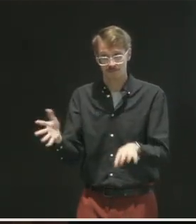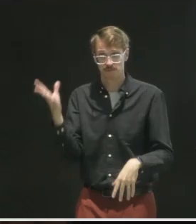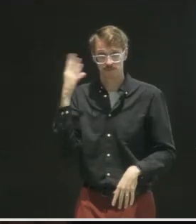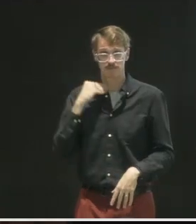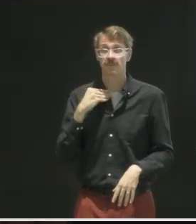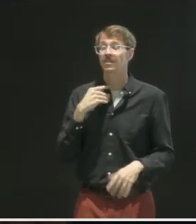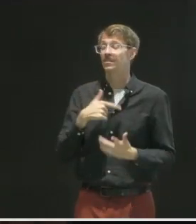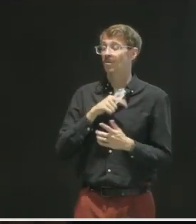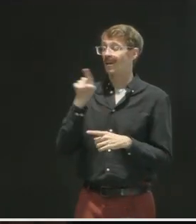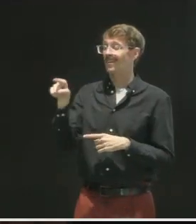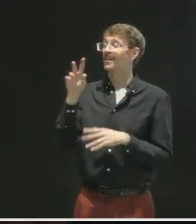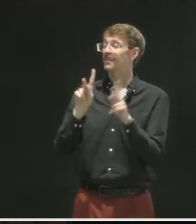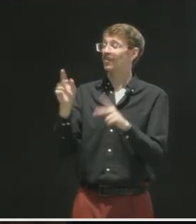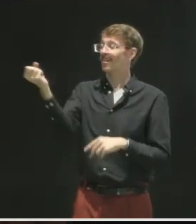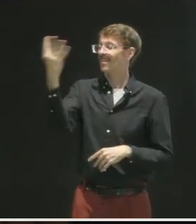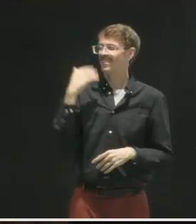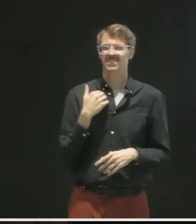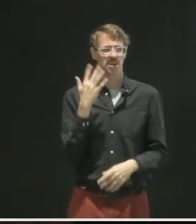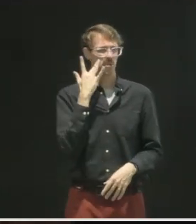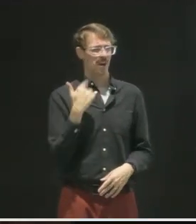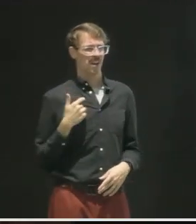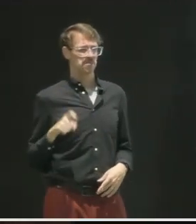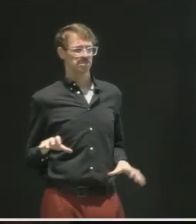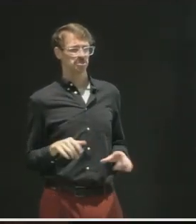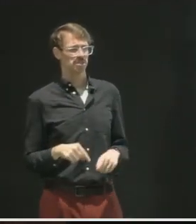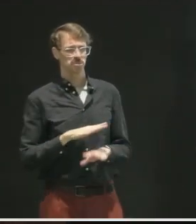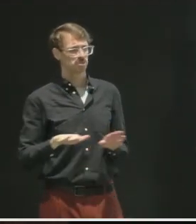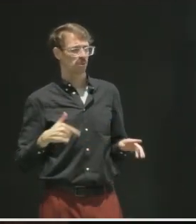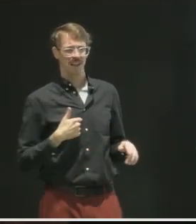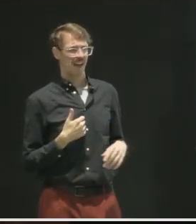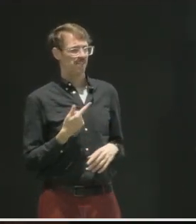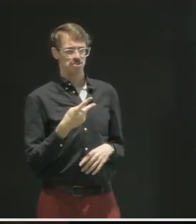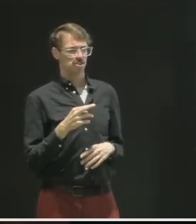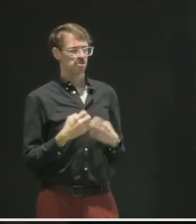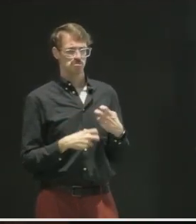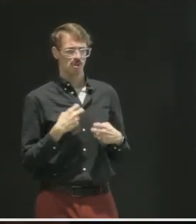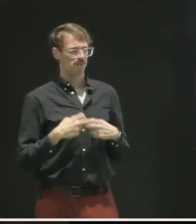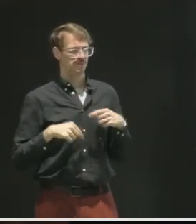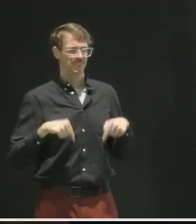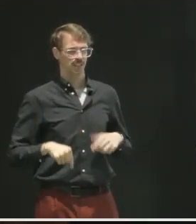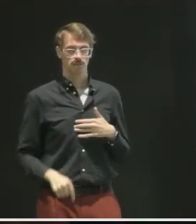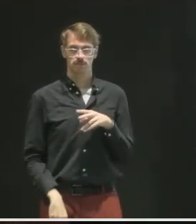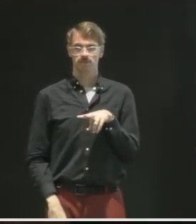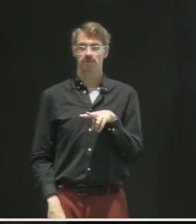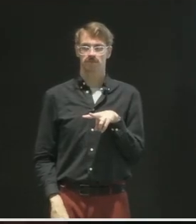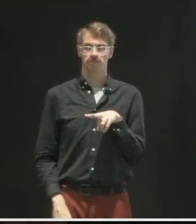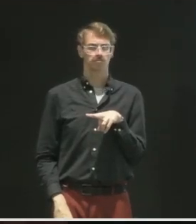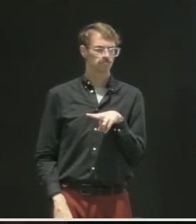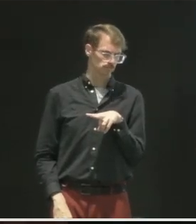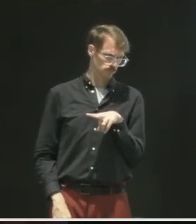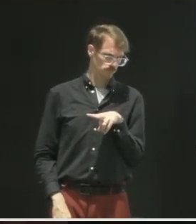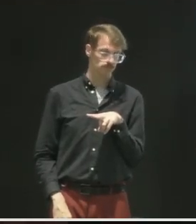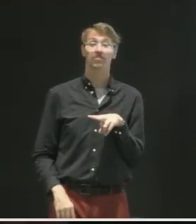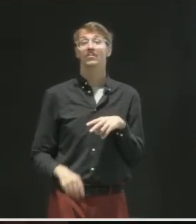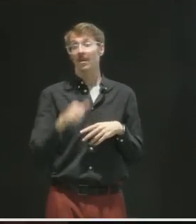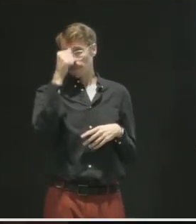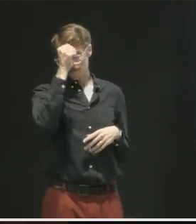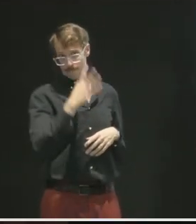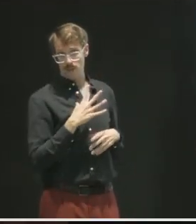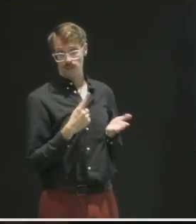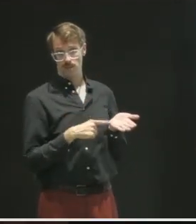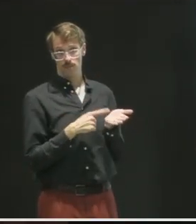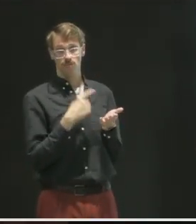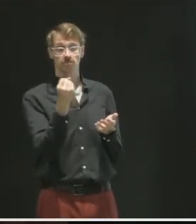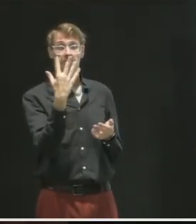we have to do this? We don't have gender issues. And I've had men sometimes say to me,